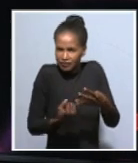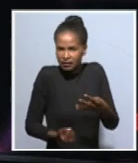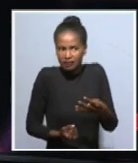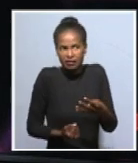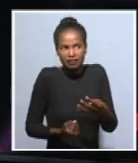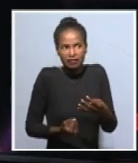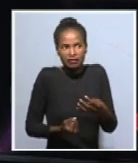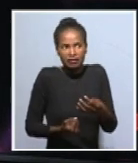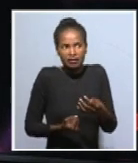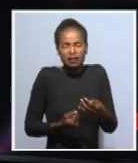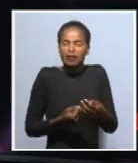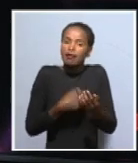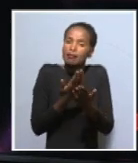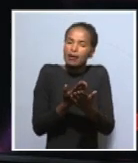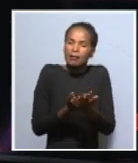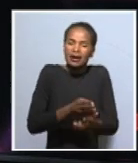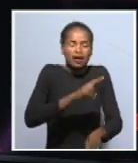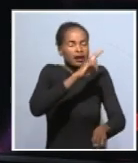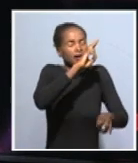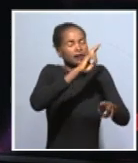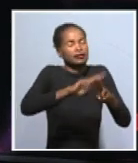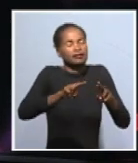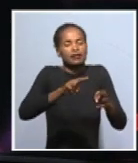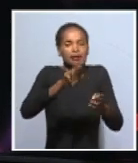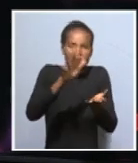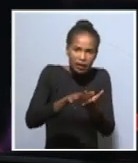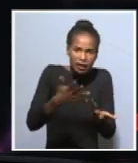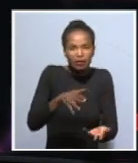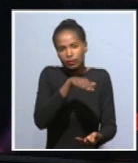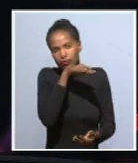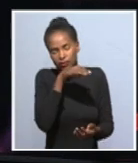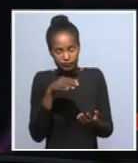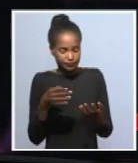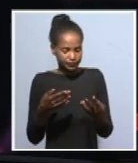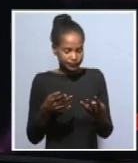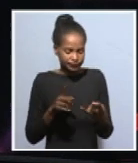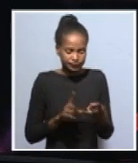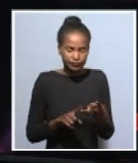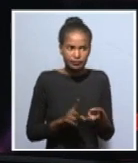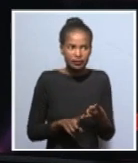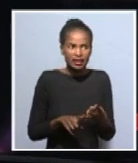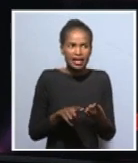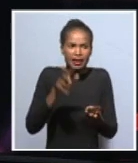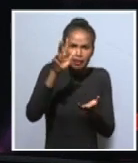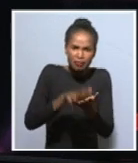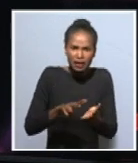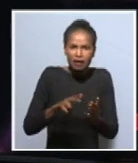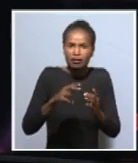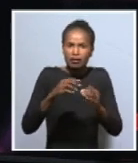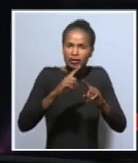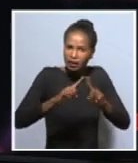actually deal with the loan application in good time as well. And we do have approval at different